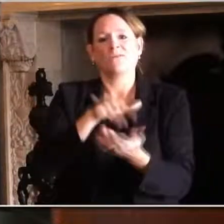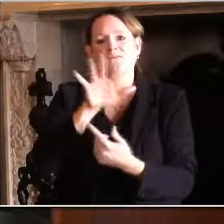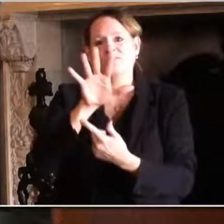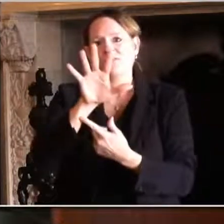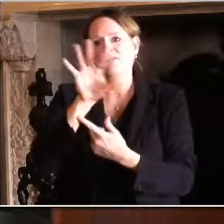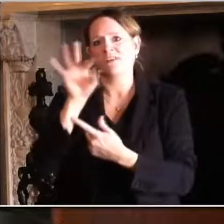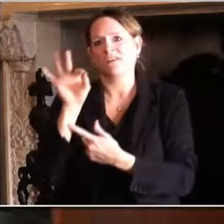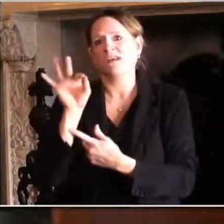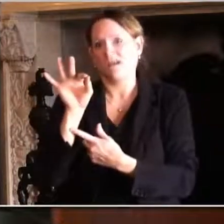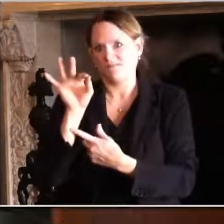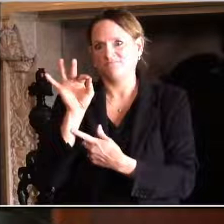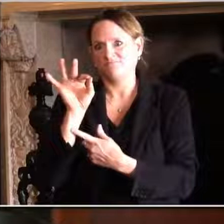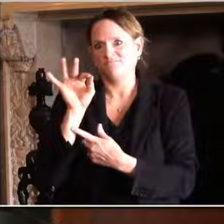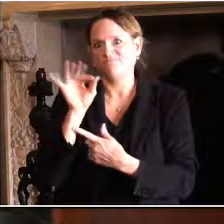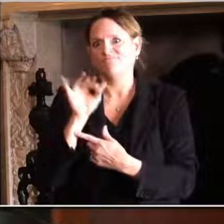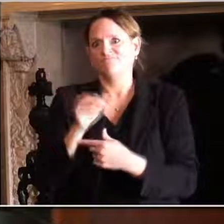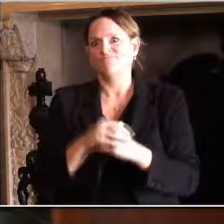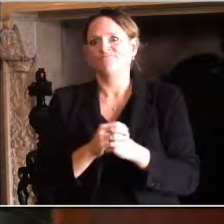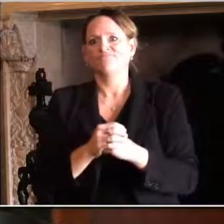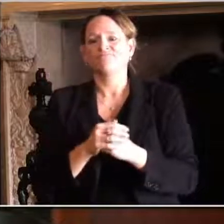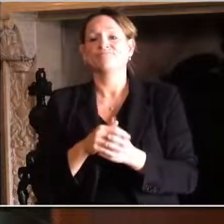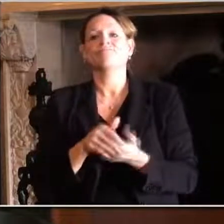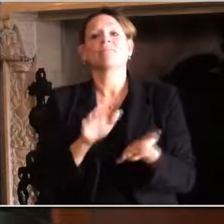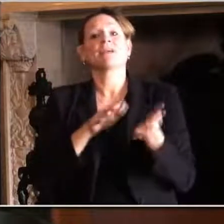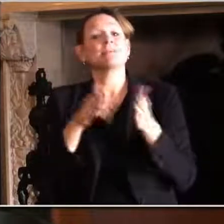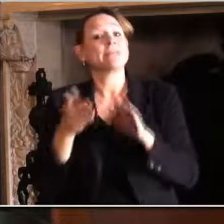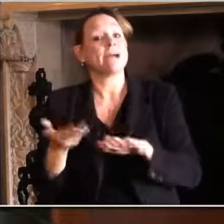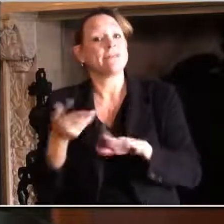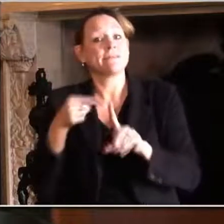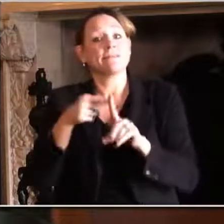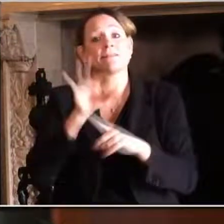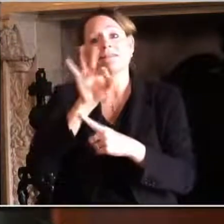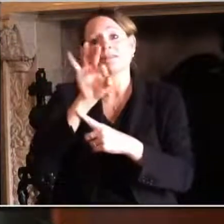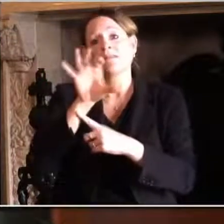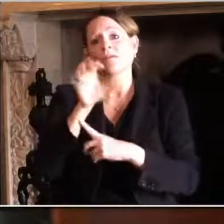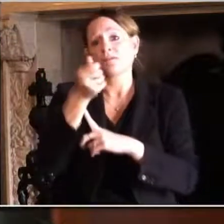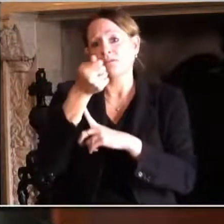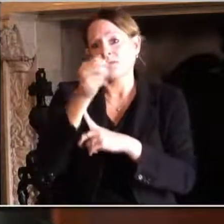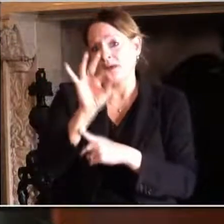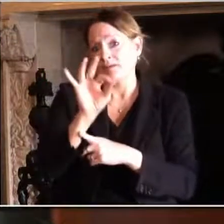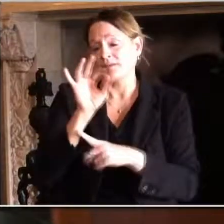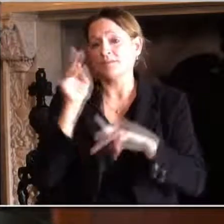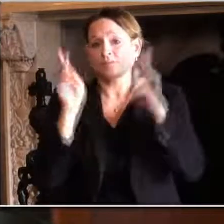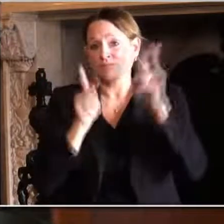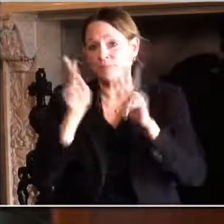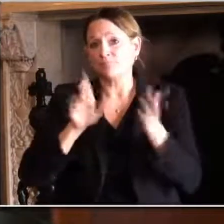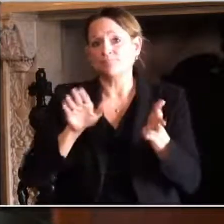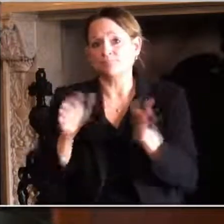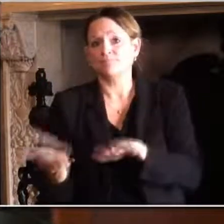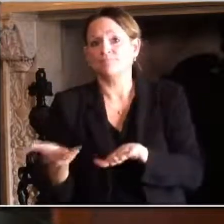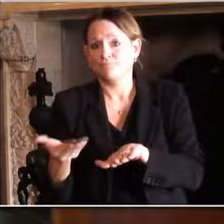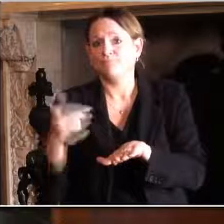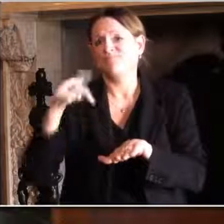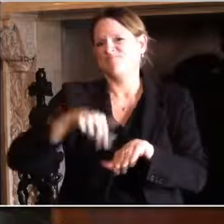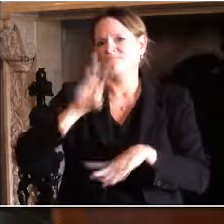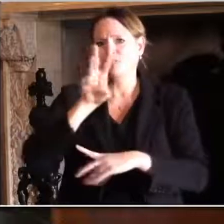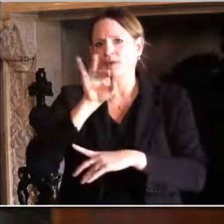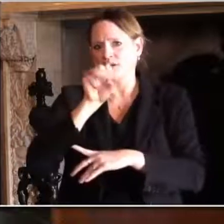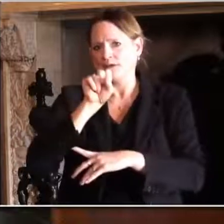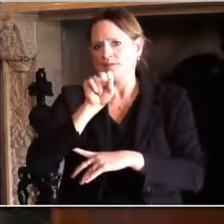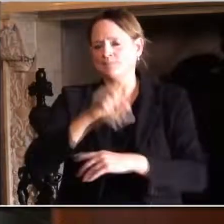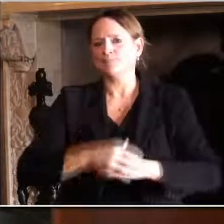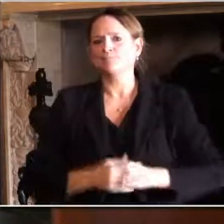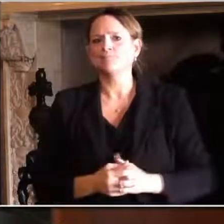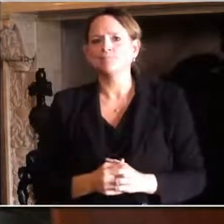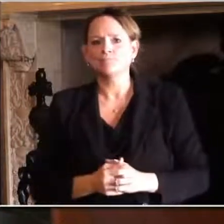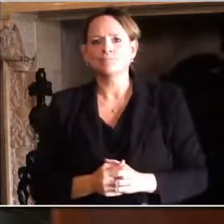We've reached 919 total deaths of Wisconsinites. This increase in cases, the